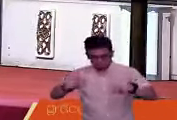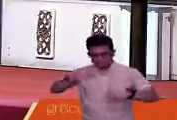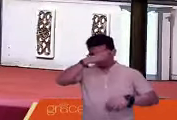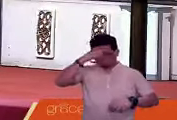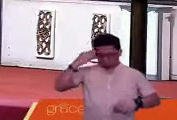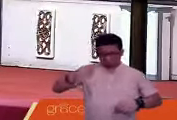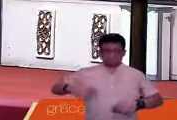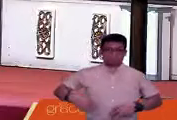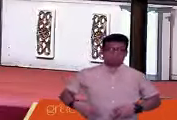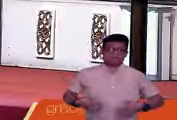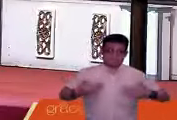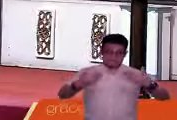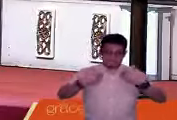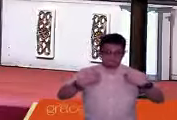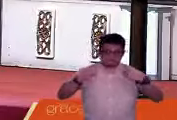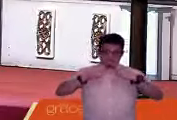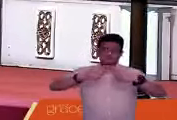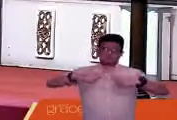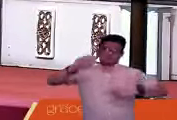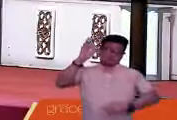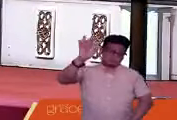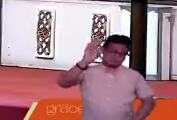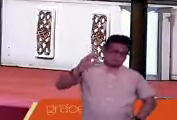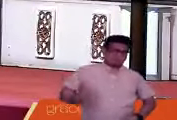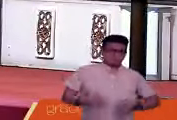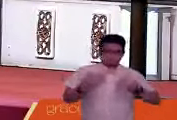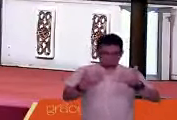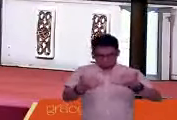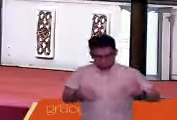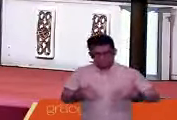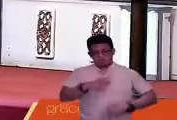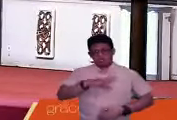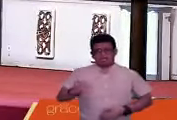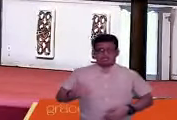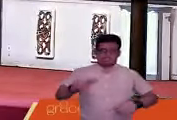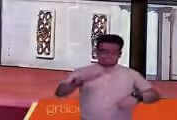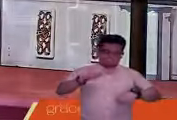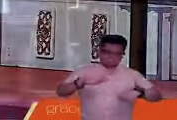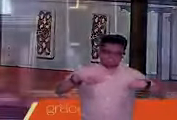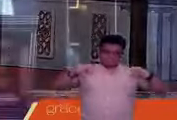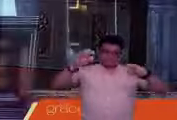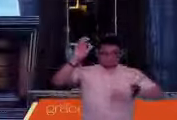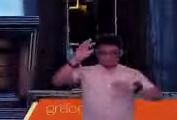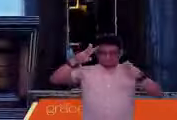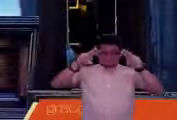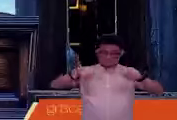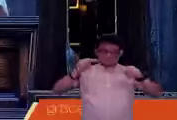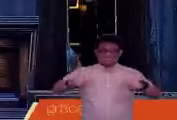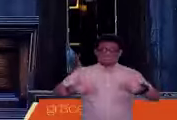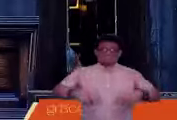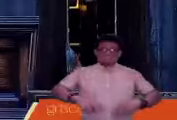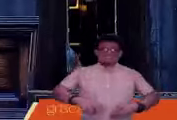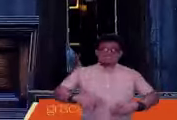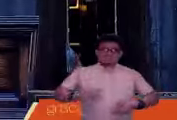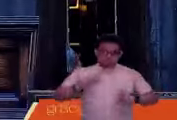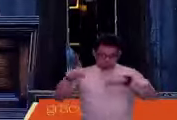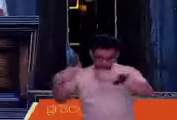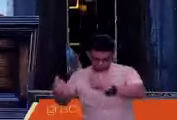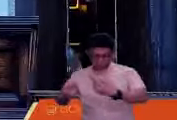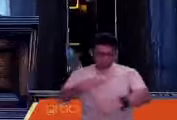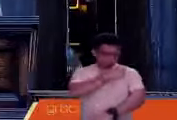I really have some problems with my eye and I am scheduled to have surgery this December 20.